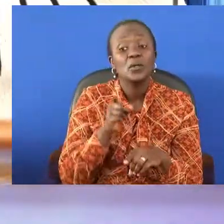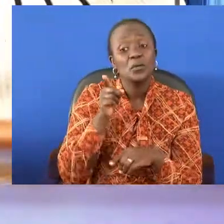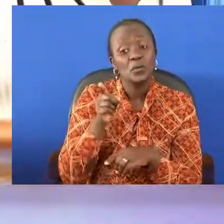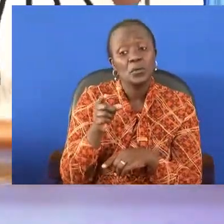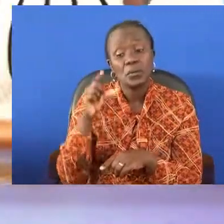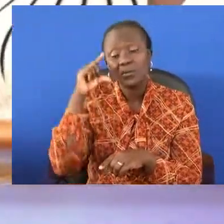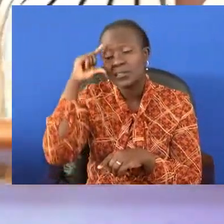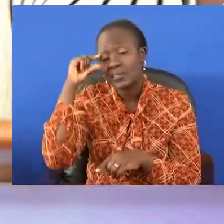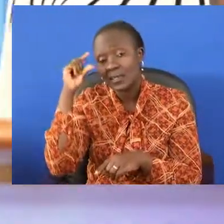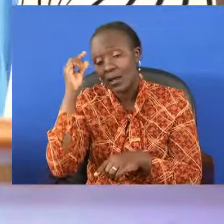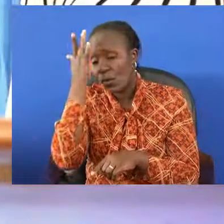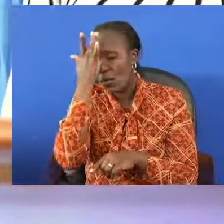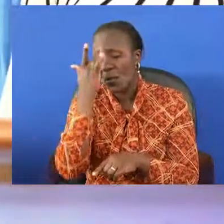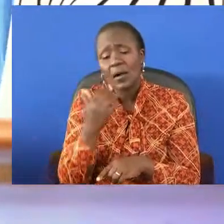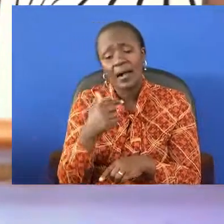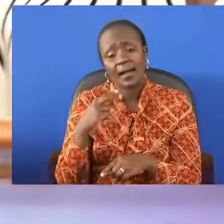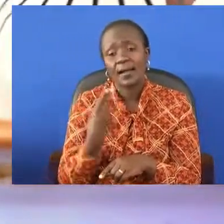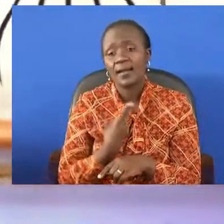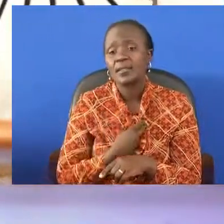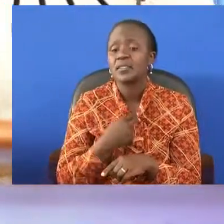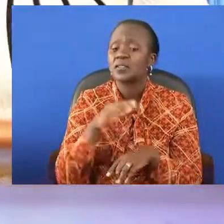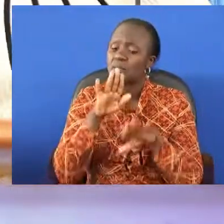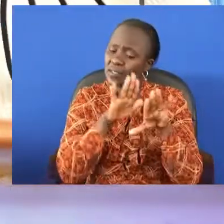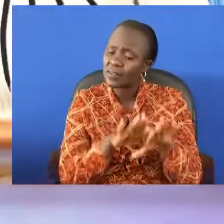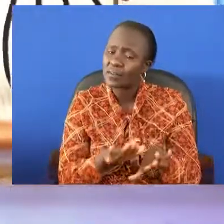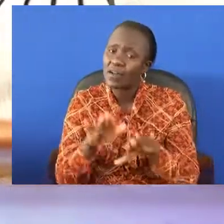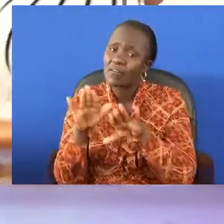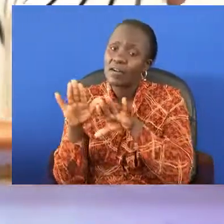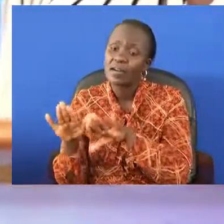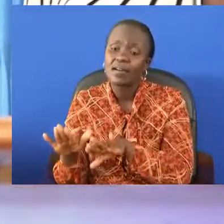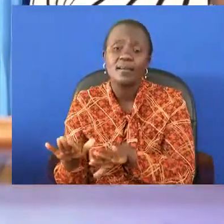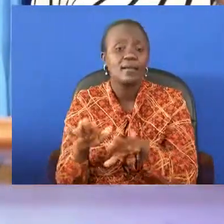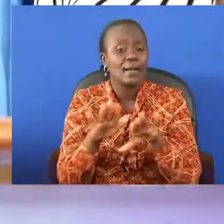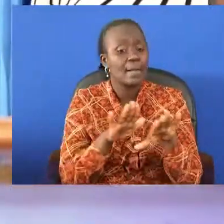Ewe Musa, bona tunateseka.